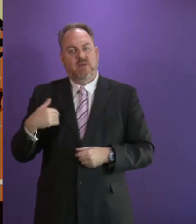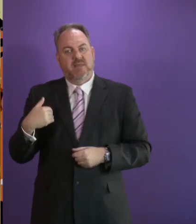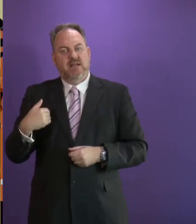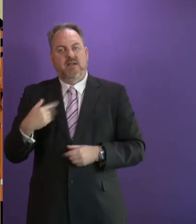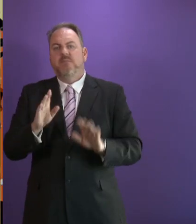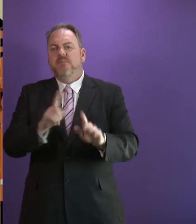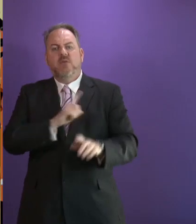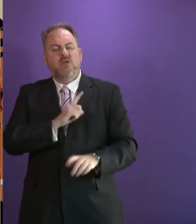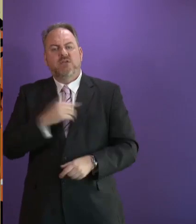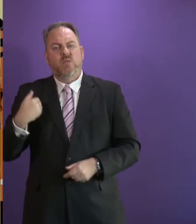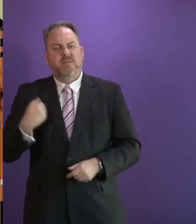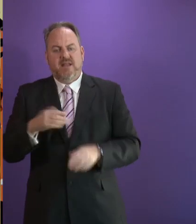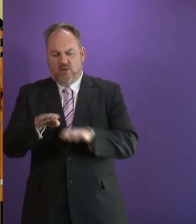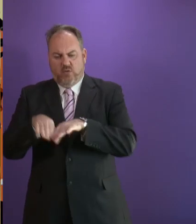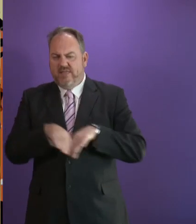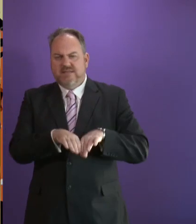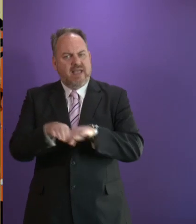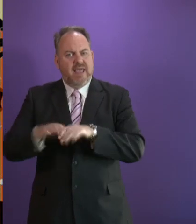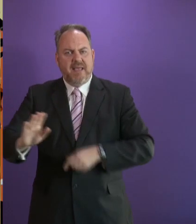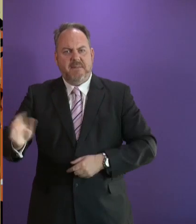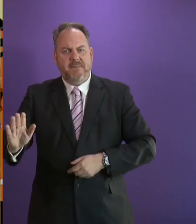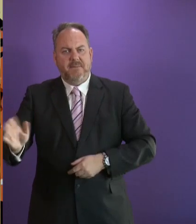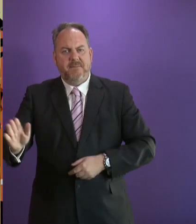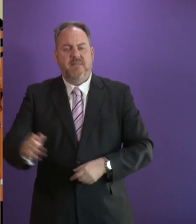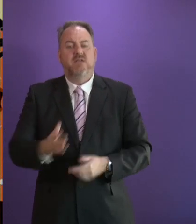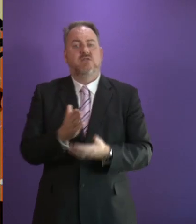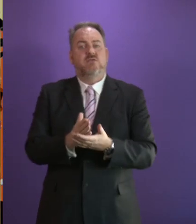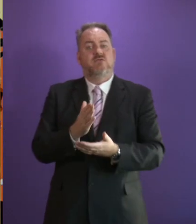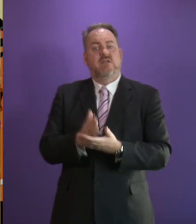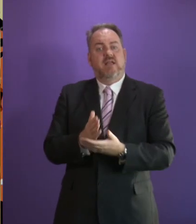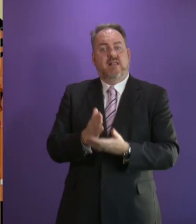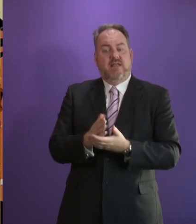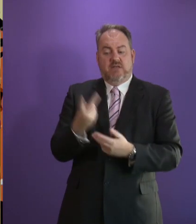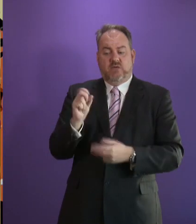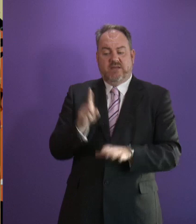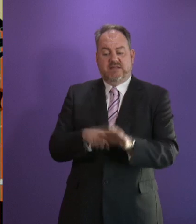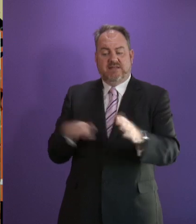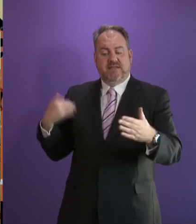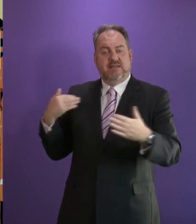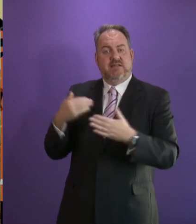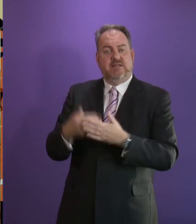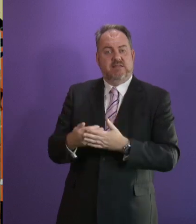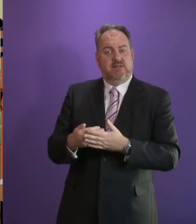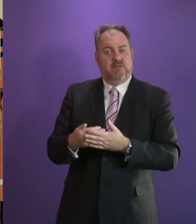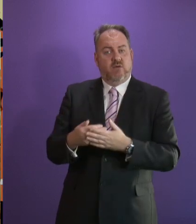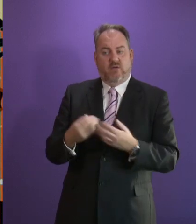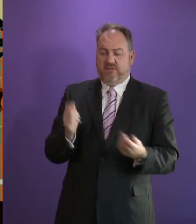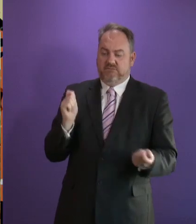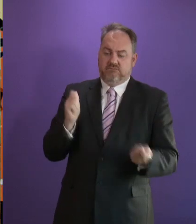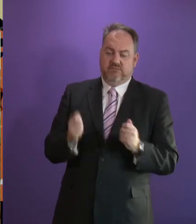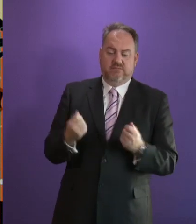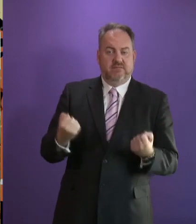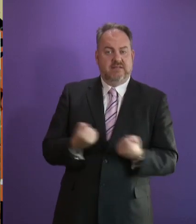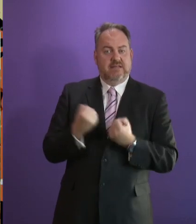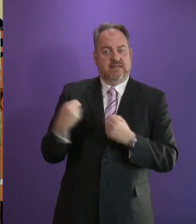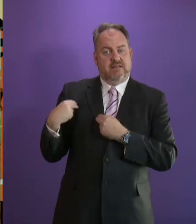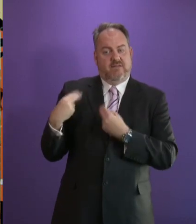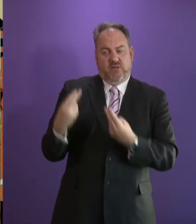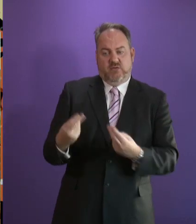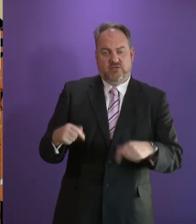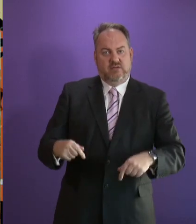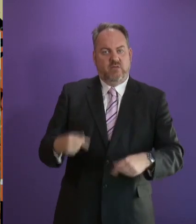homogenous group. The reality is that in the 20 years of devolution, a woman of colour has never been elected to one of these